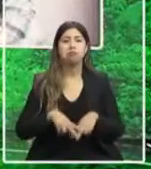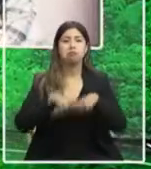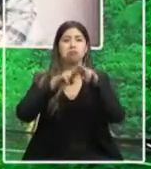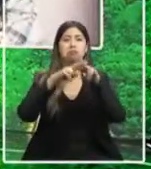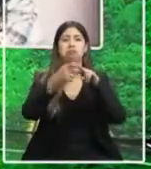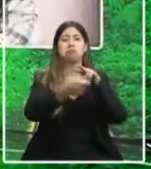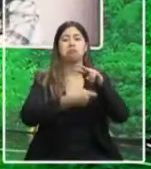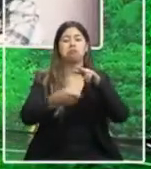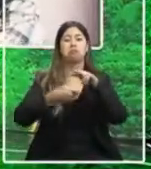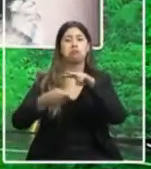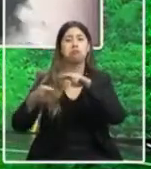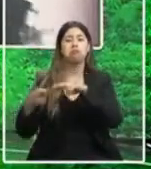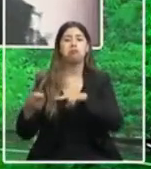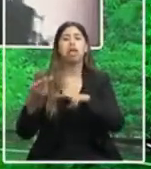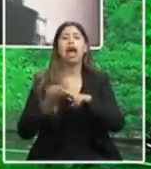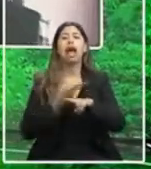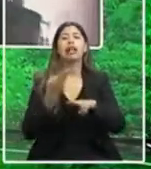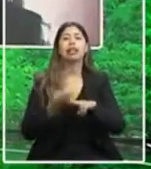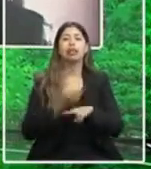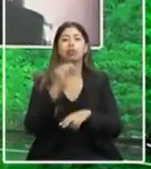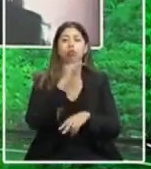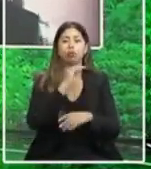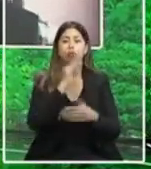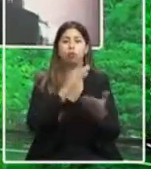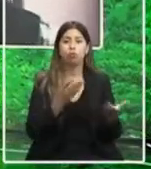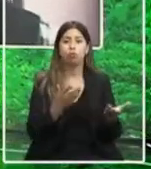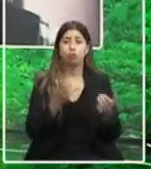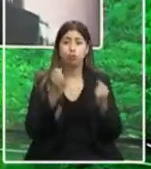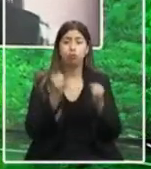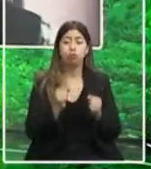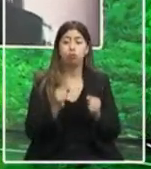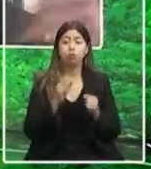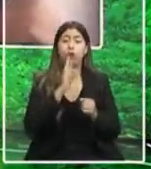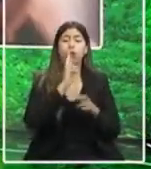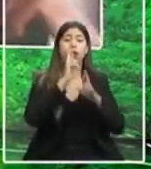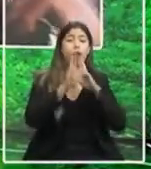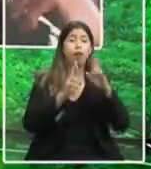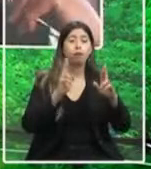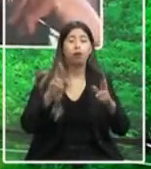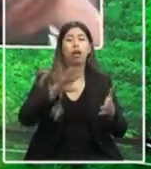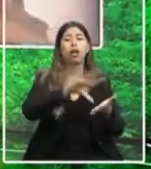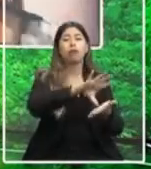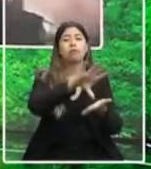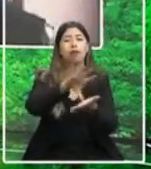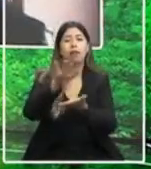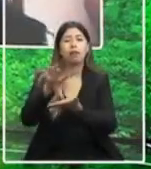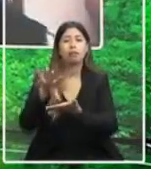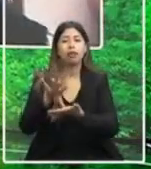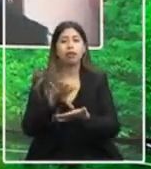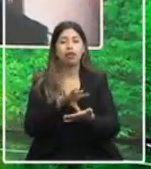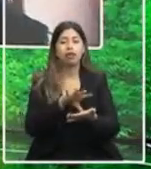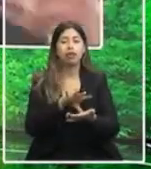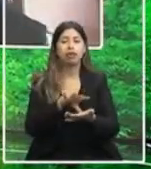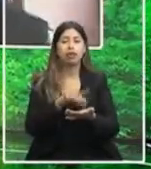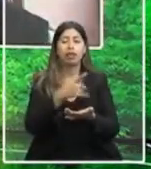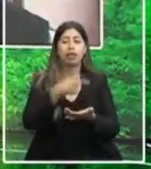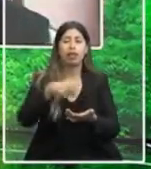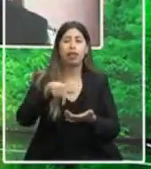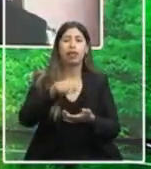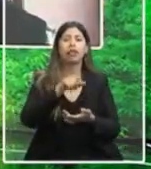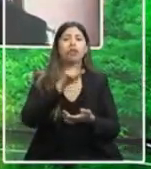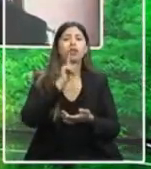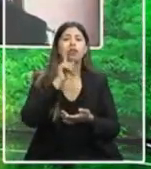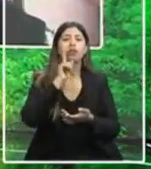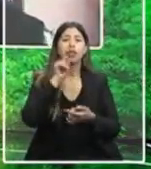to compensate countries which house these incredible global resources, which everybody enjoys, but nobody pays